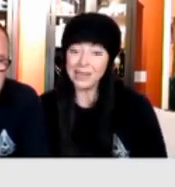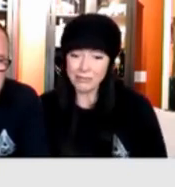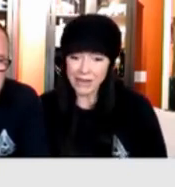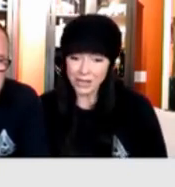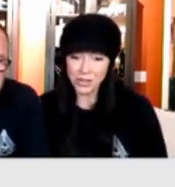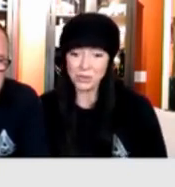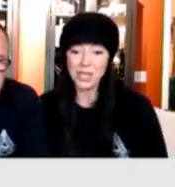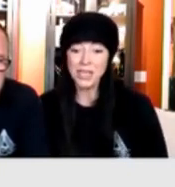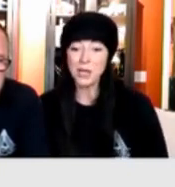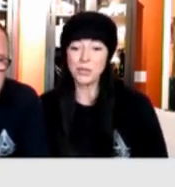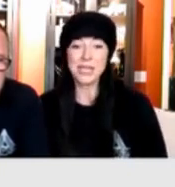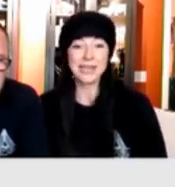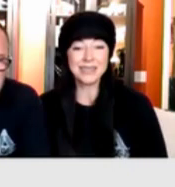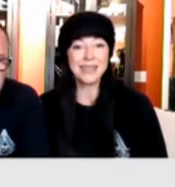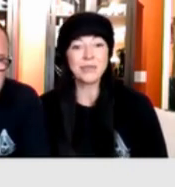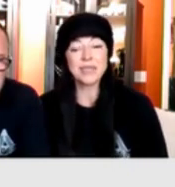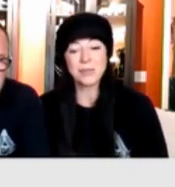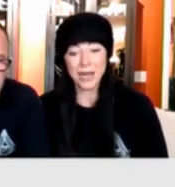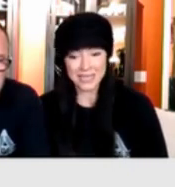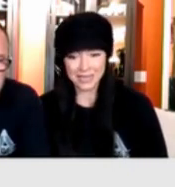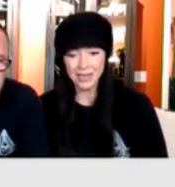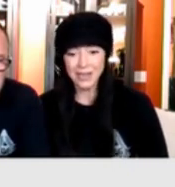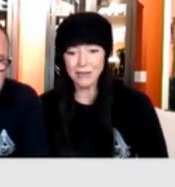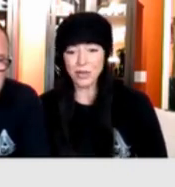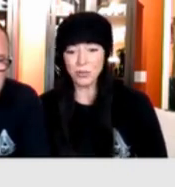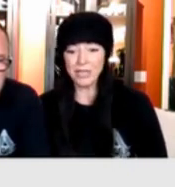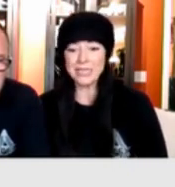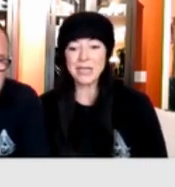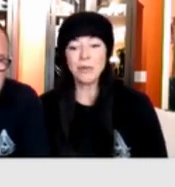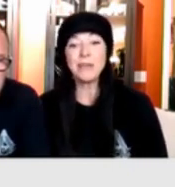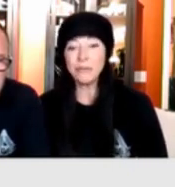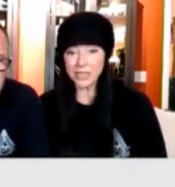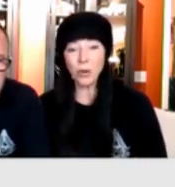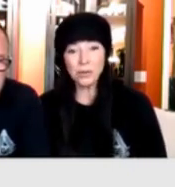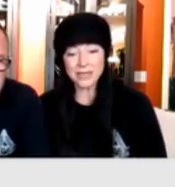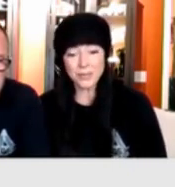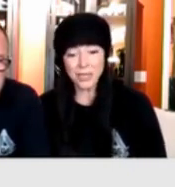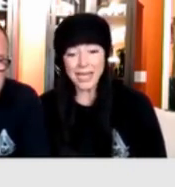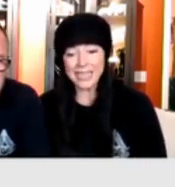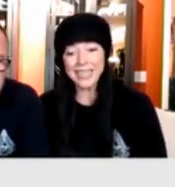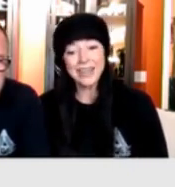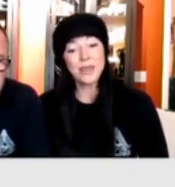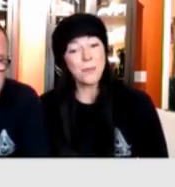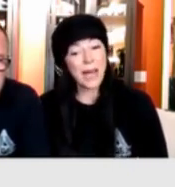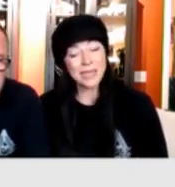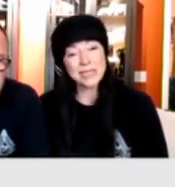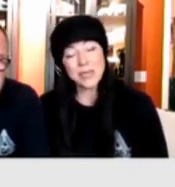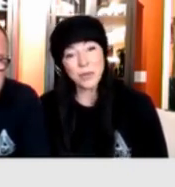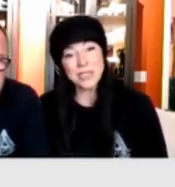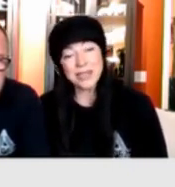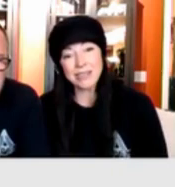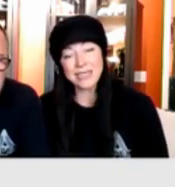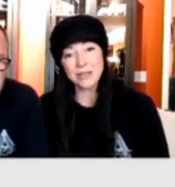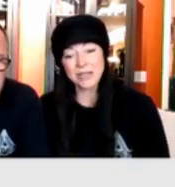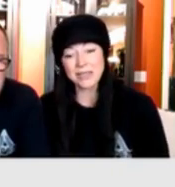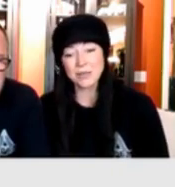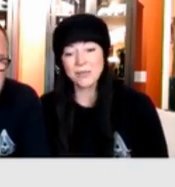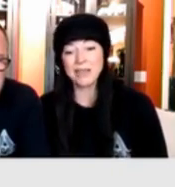are highly valued, protected, and respected for the place they rightfully hold on this planet, the balance they bring